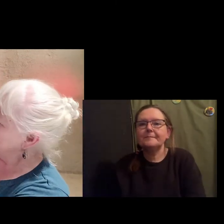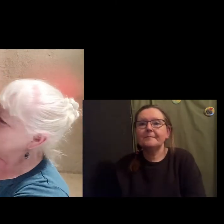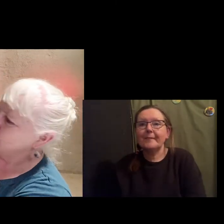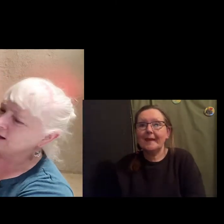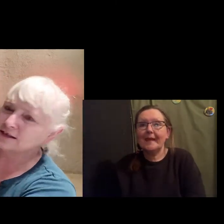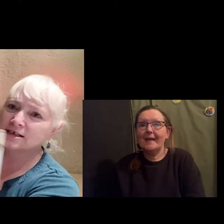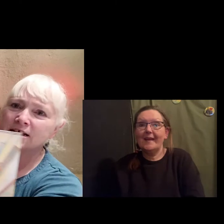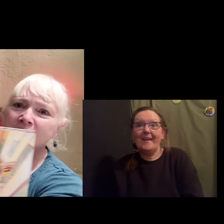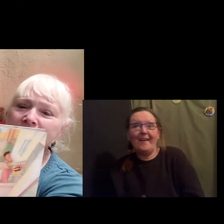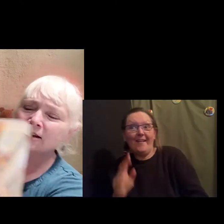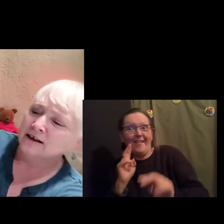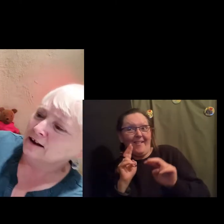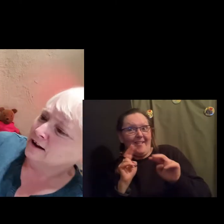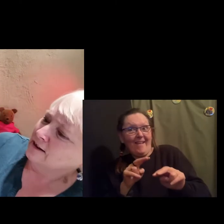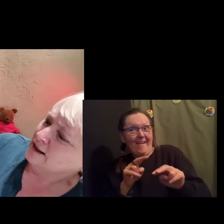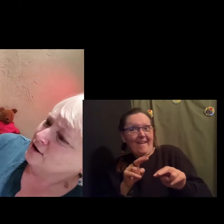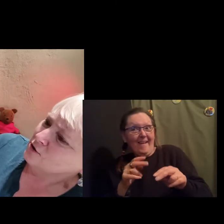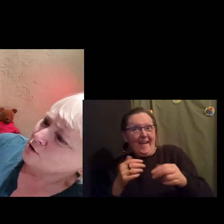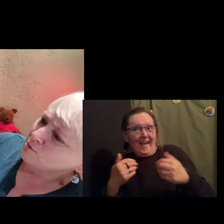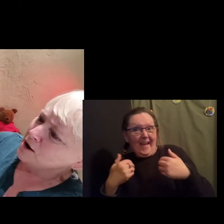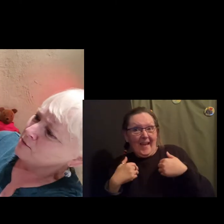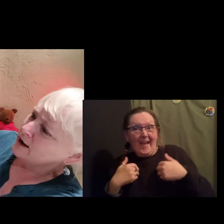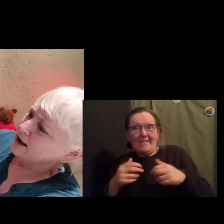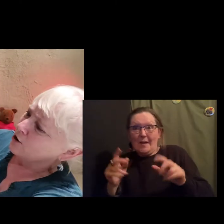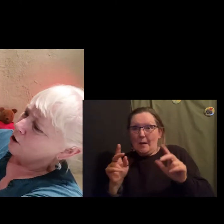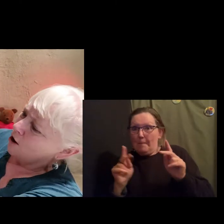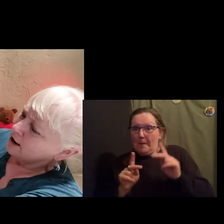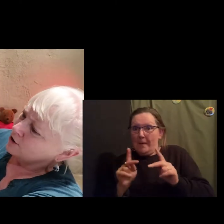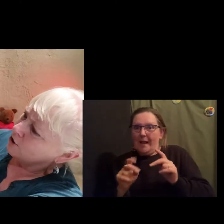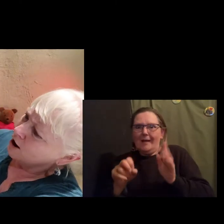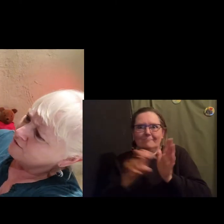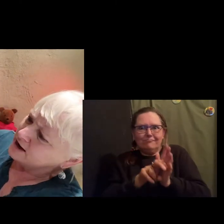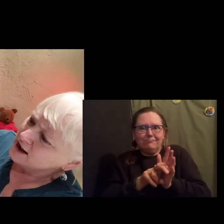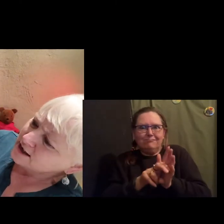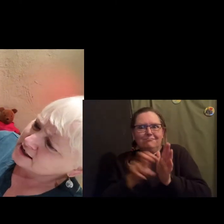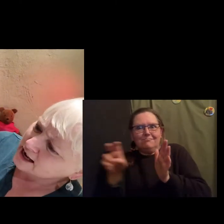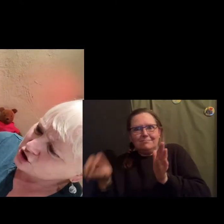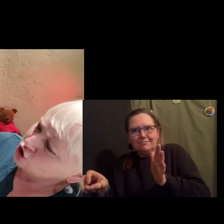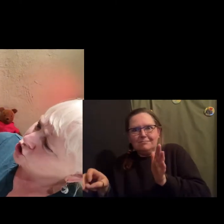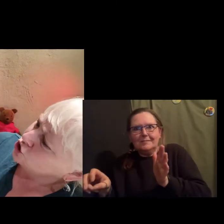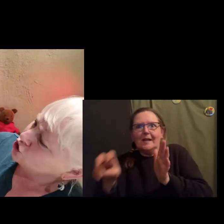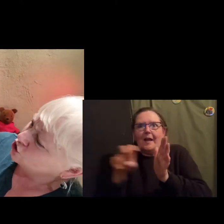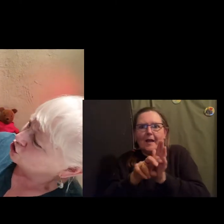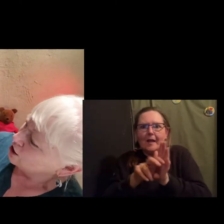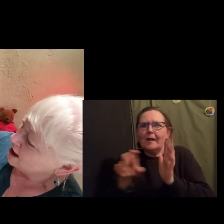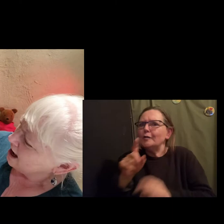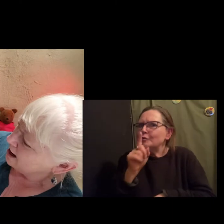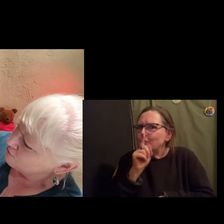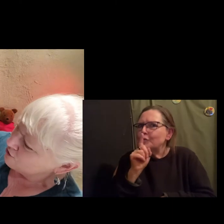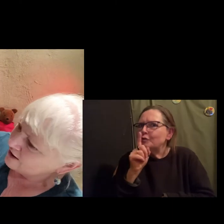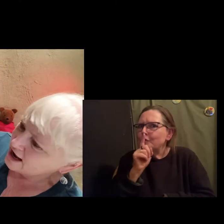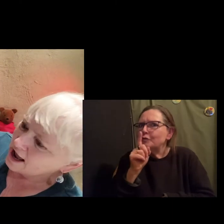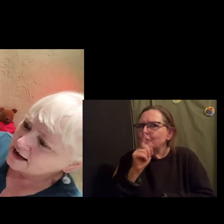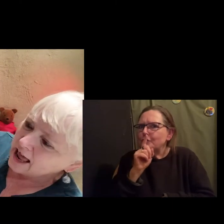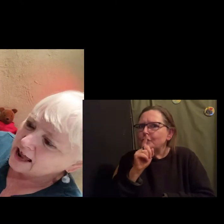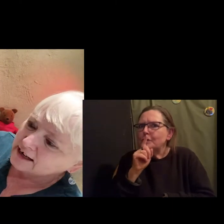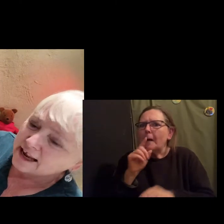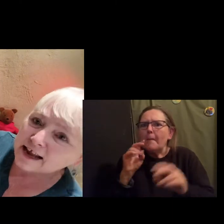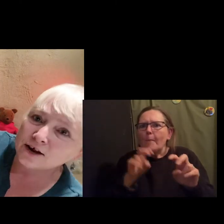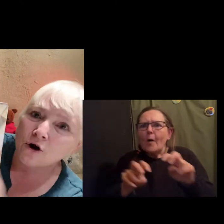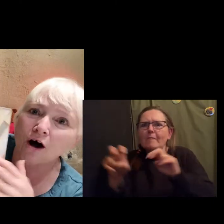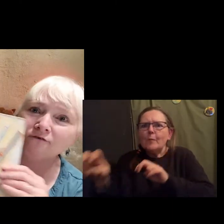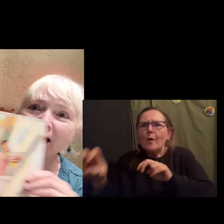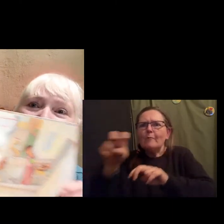And look at our face. There's all the people getting on and off and saying shh, shh, shh, and moving in